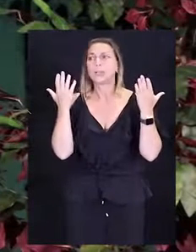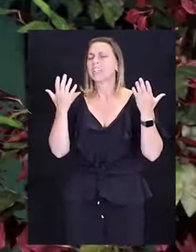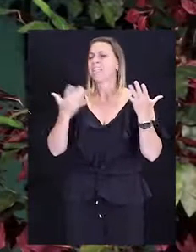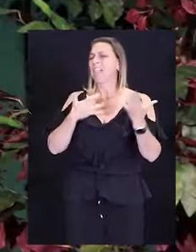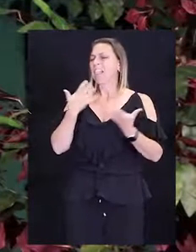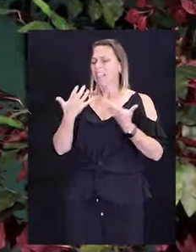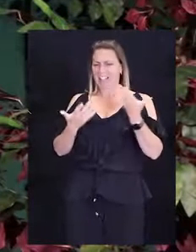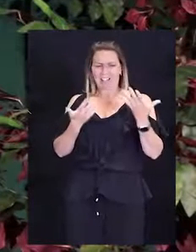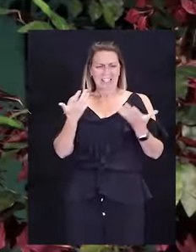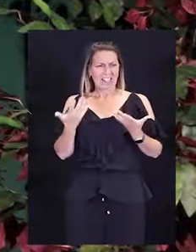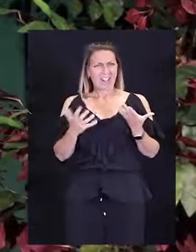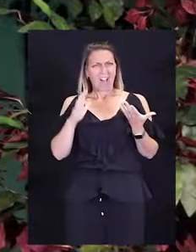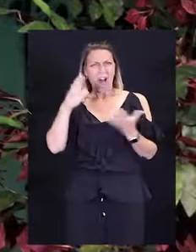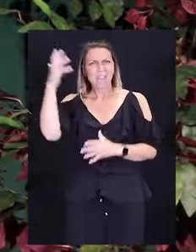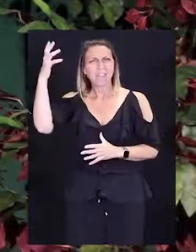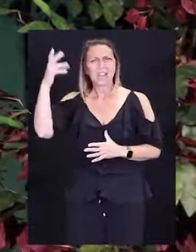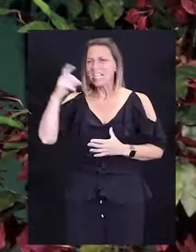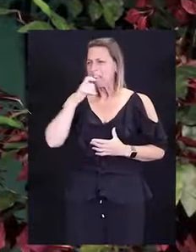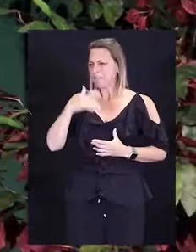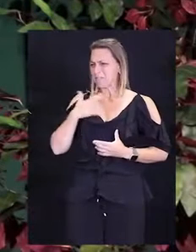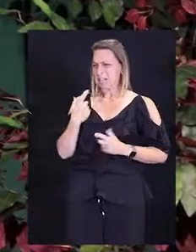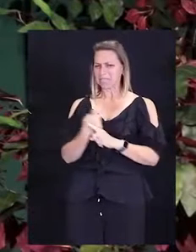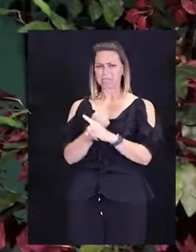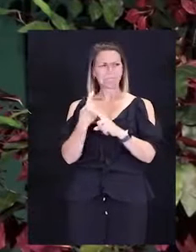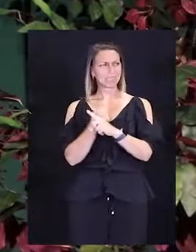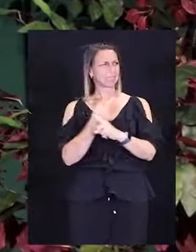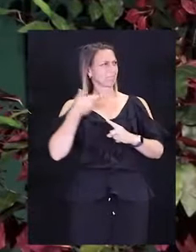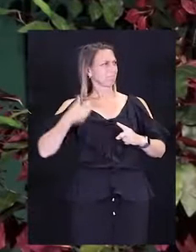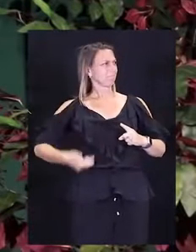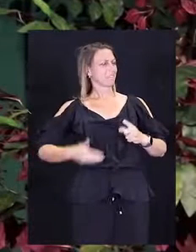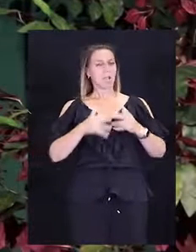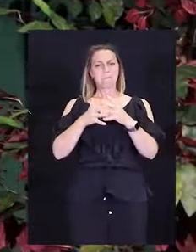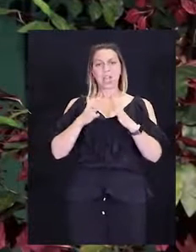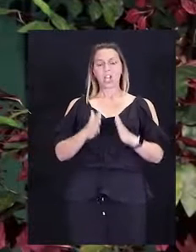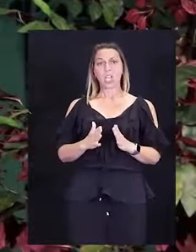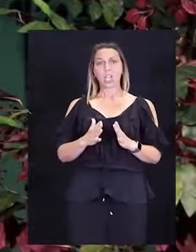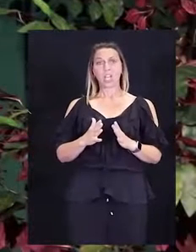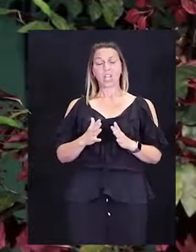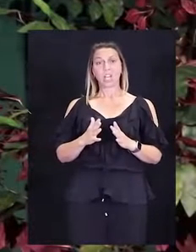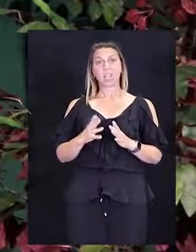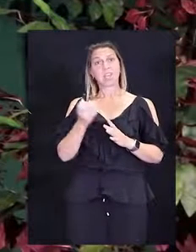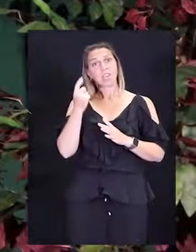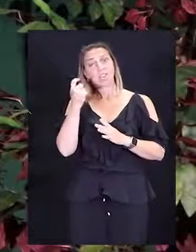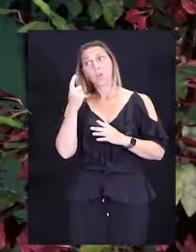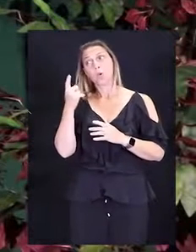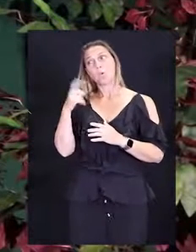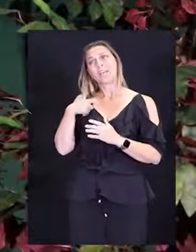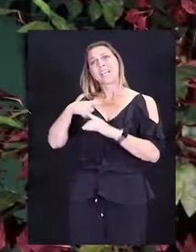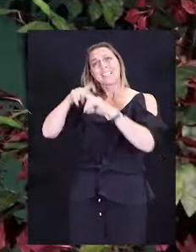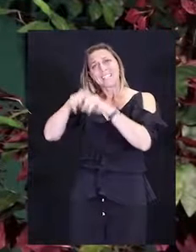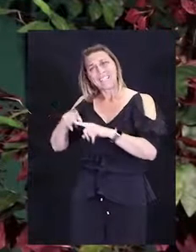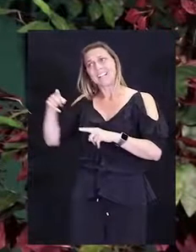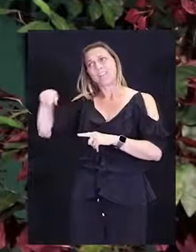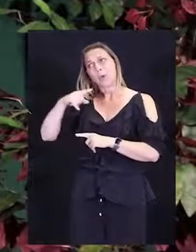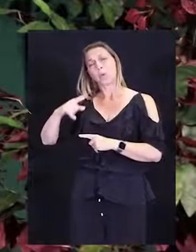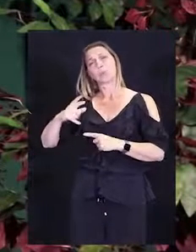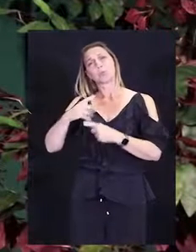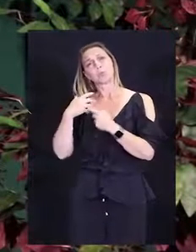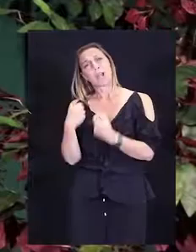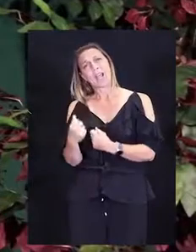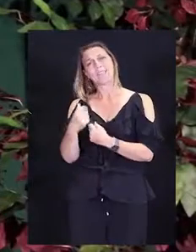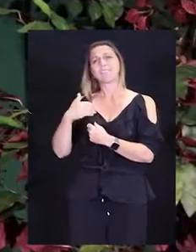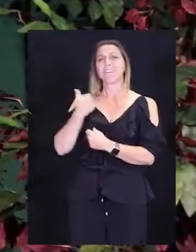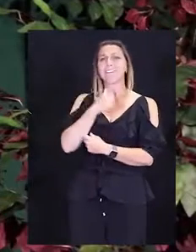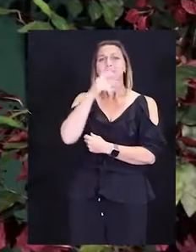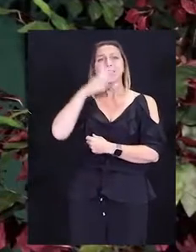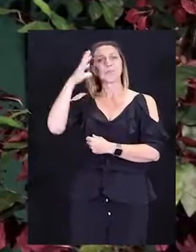and it doesn't feel American. In order to keep our way of life, we need brave young men and women to defend our freedom at